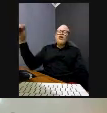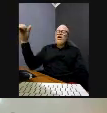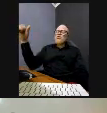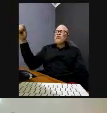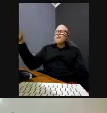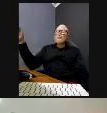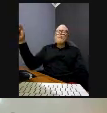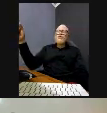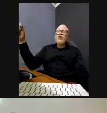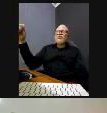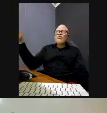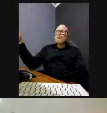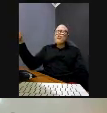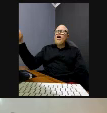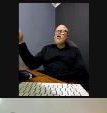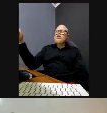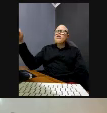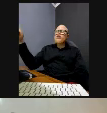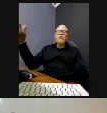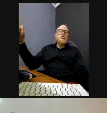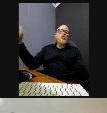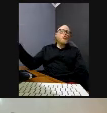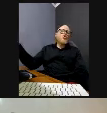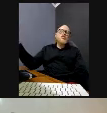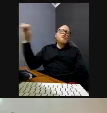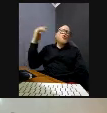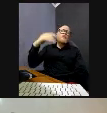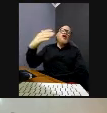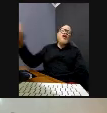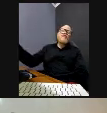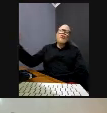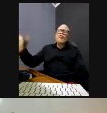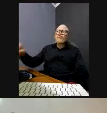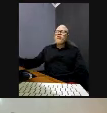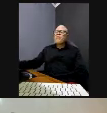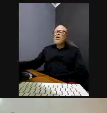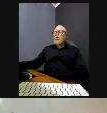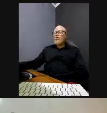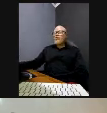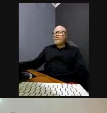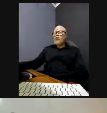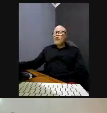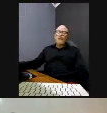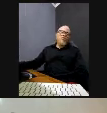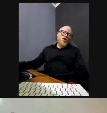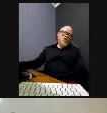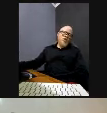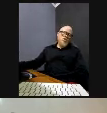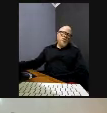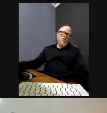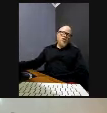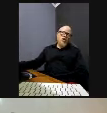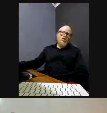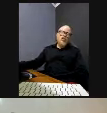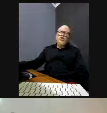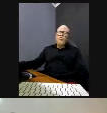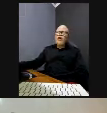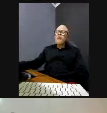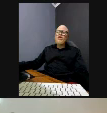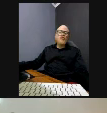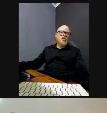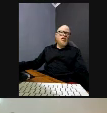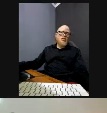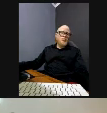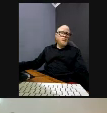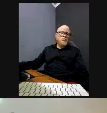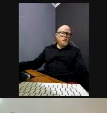contracted to do and to put out content on behalf of organizations? I think that's where I